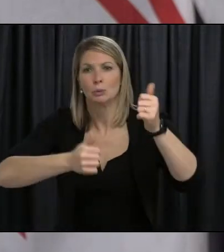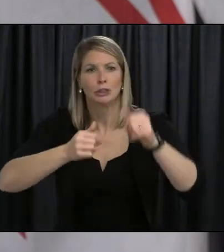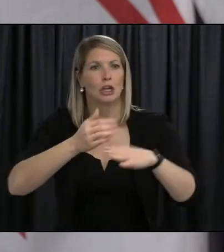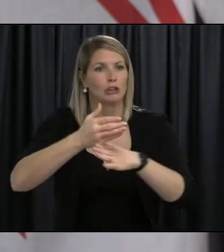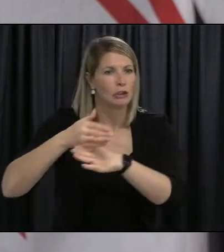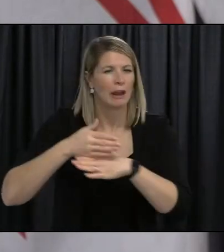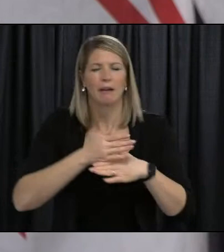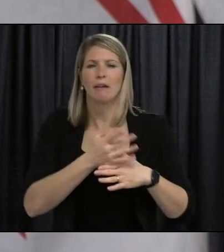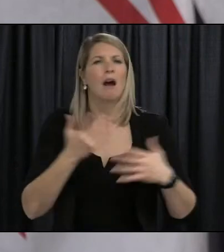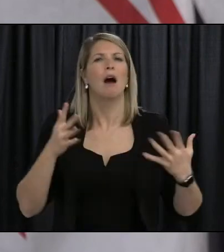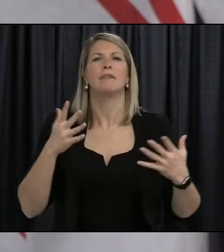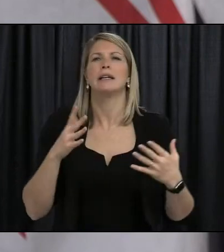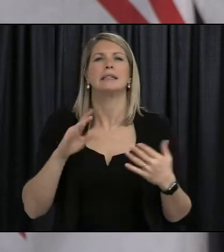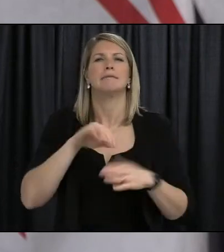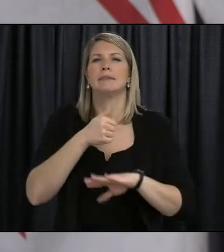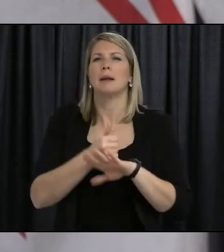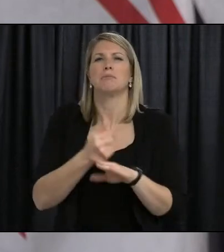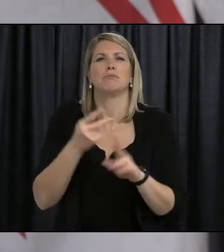looking at contact tracing.